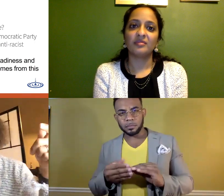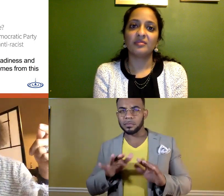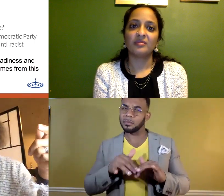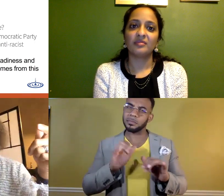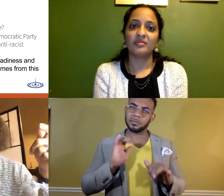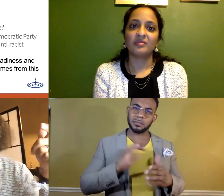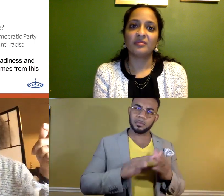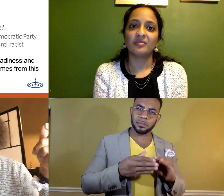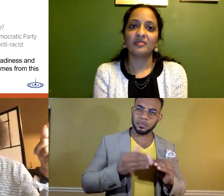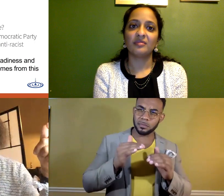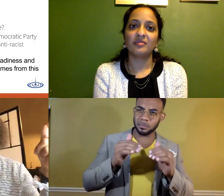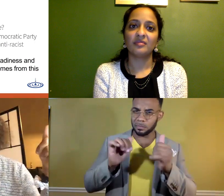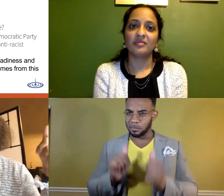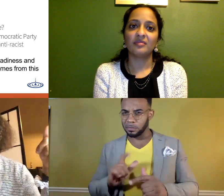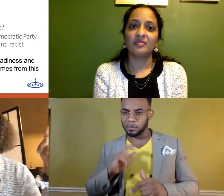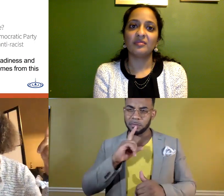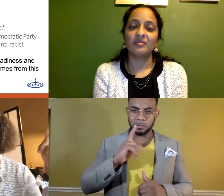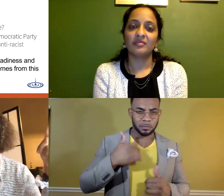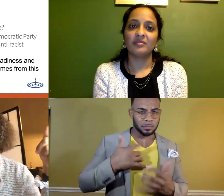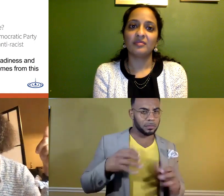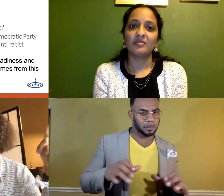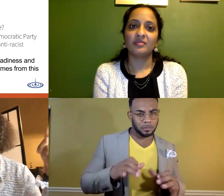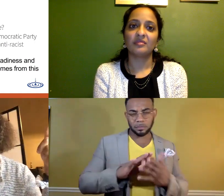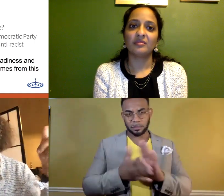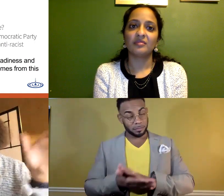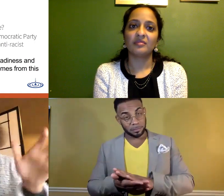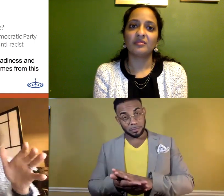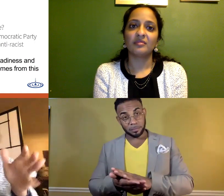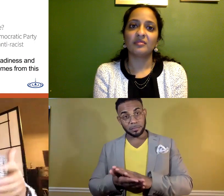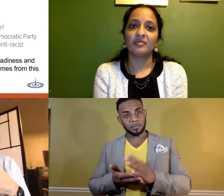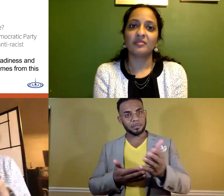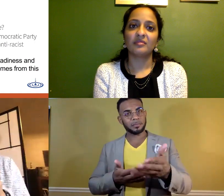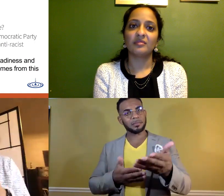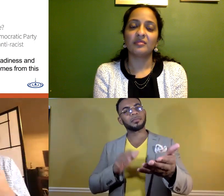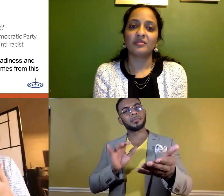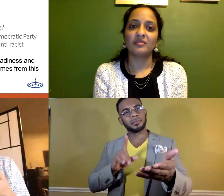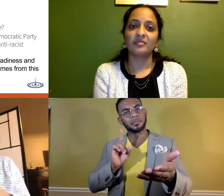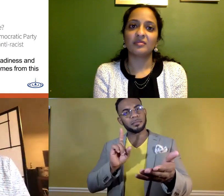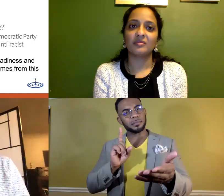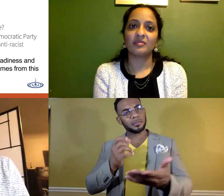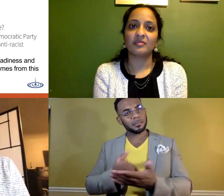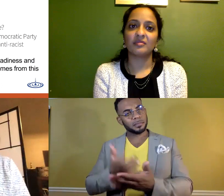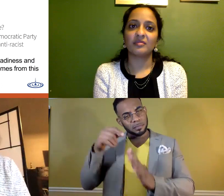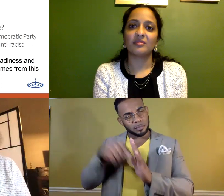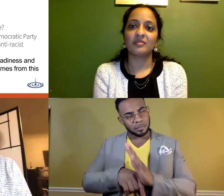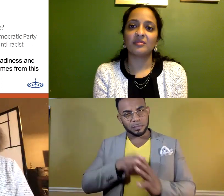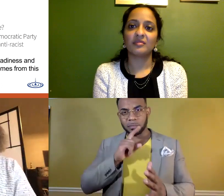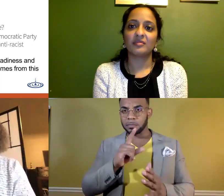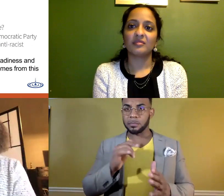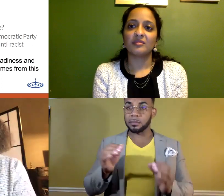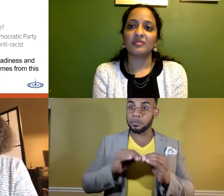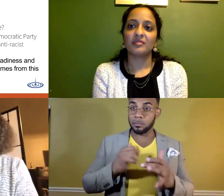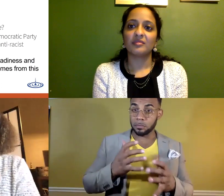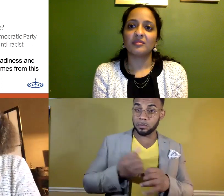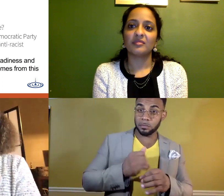has our story shaped who we are and what we want to do and become? Like, that is where the richness is. And the more we can